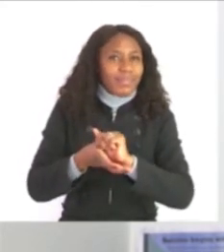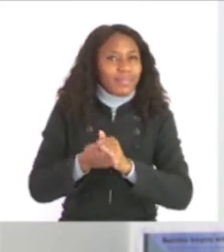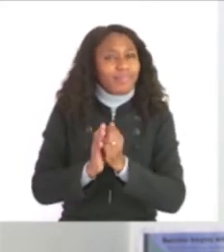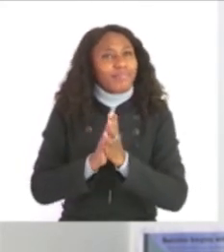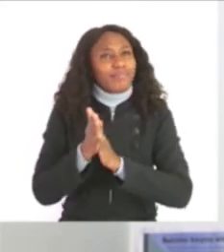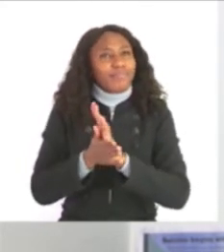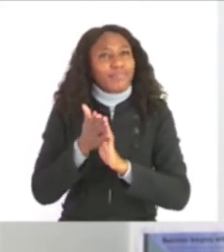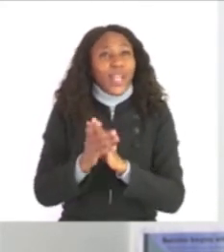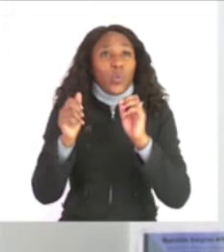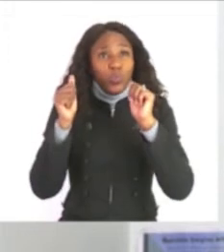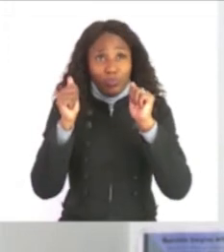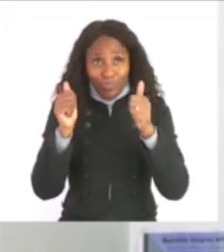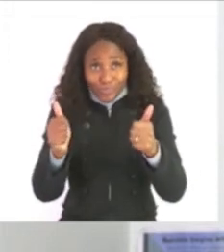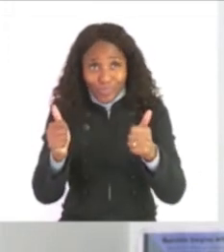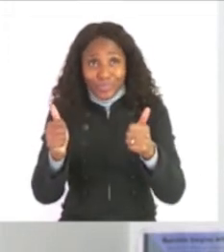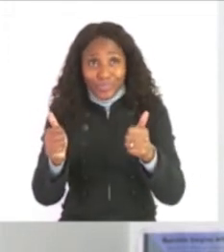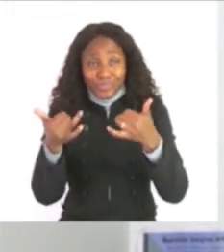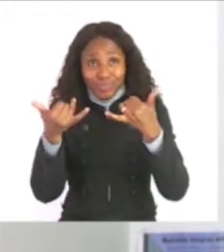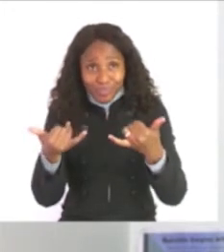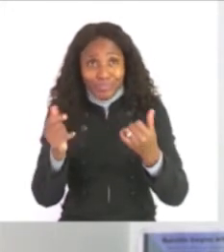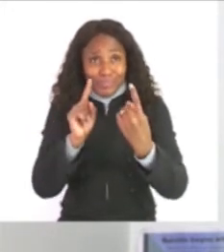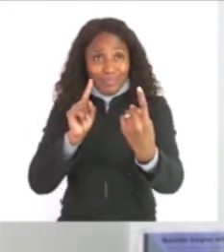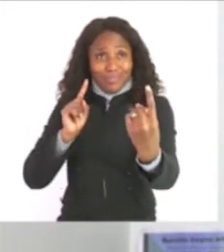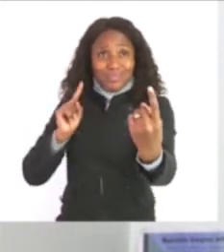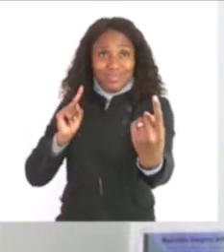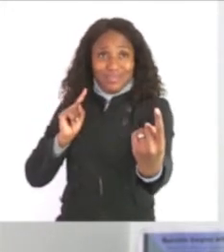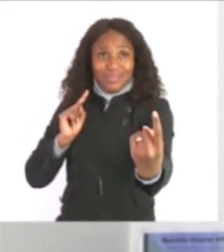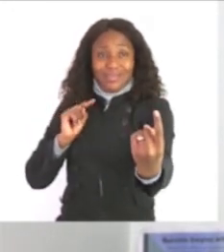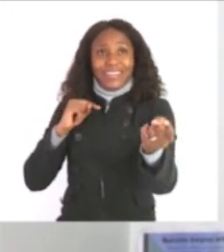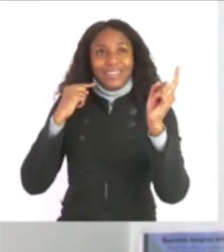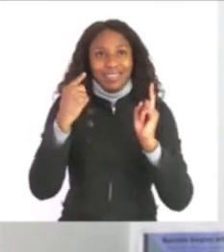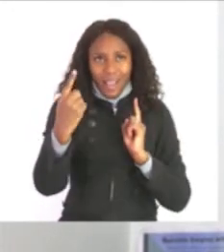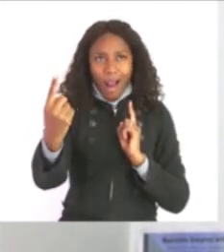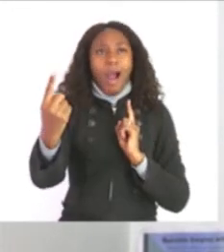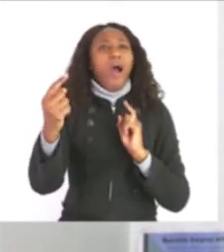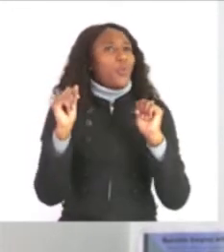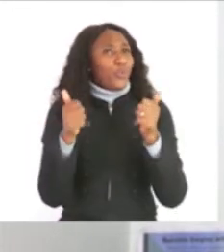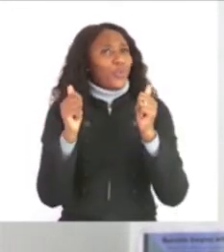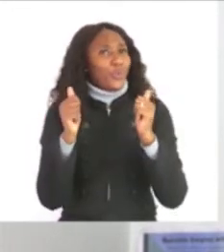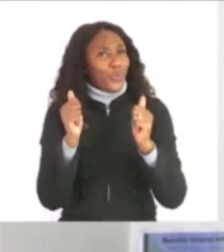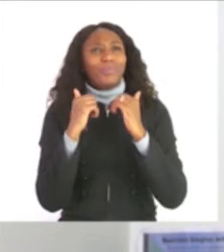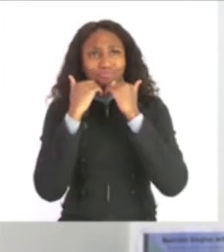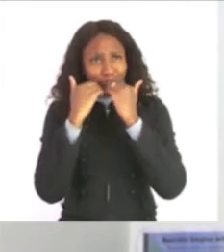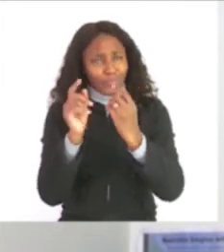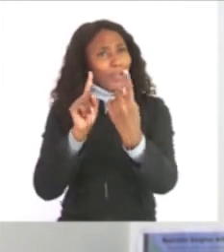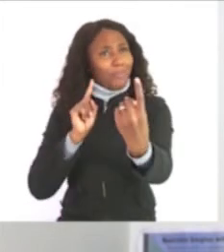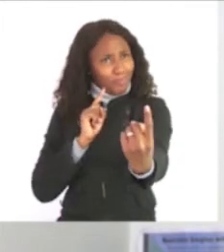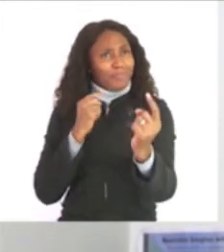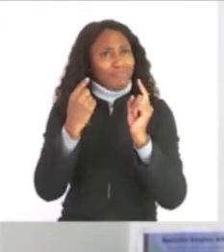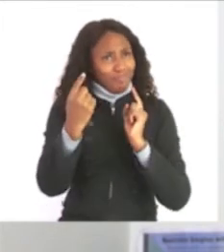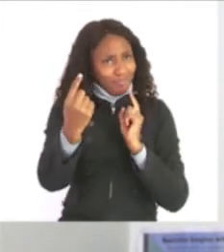Good. Now let's try to see if we are still keeping our social distancing. Yes, so it's very much important. Boys and